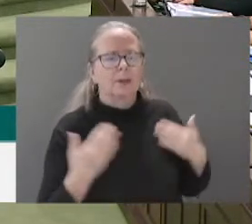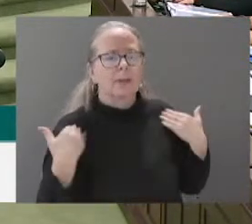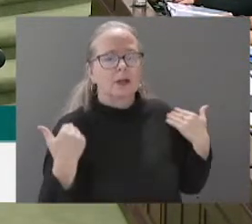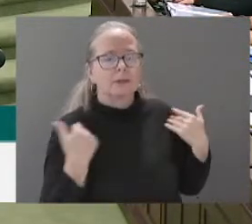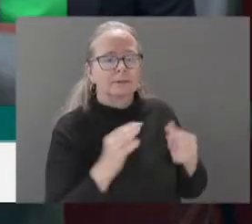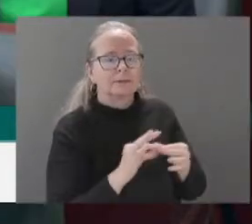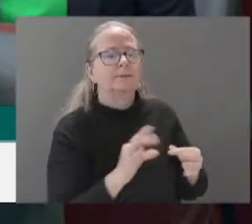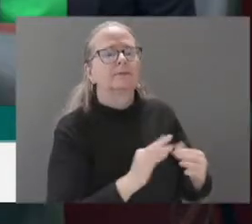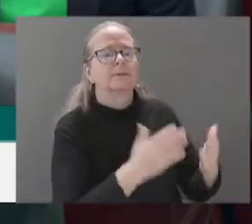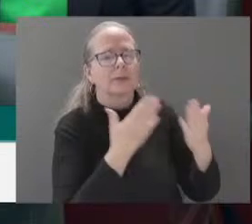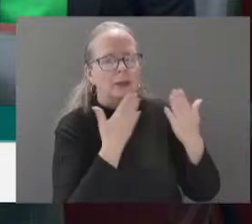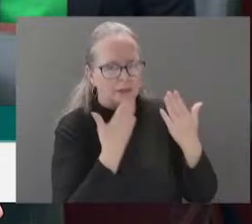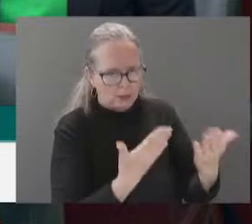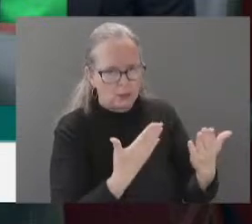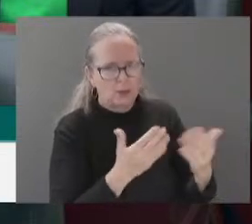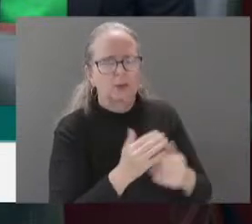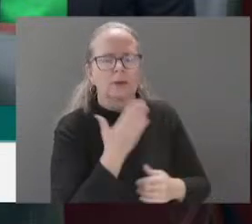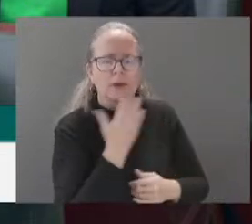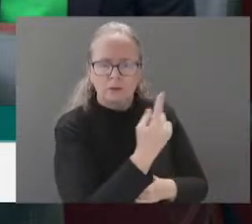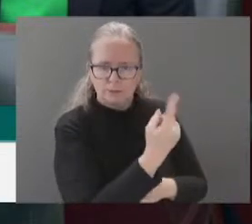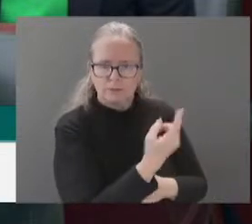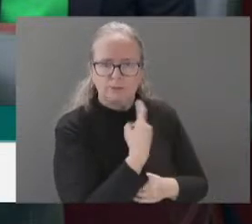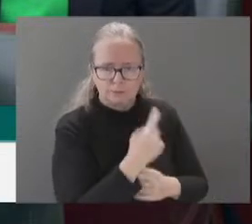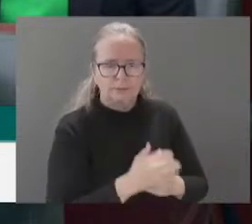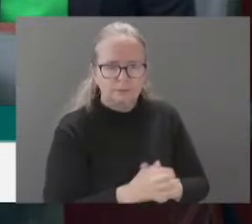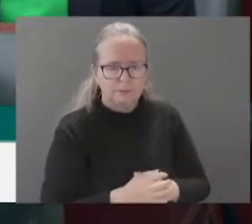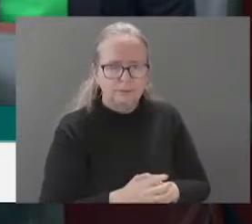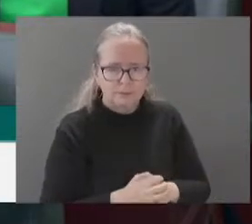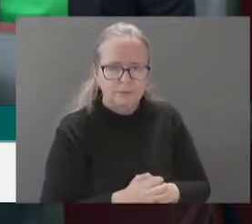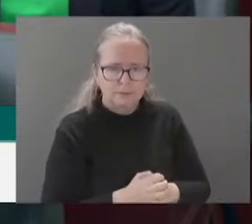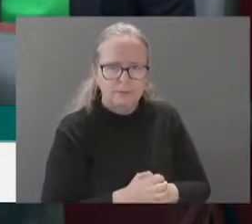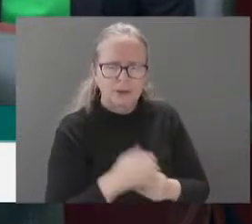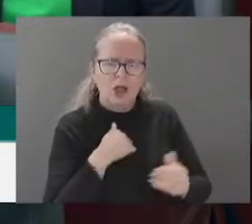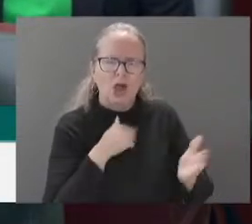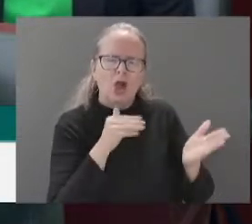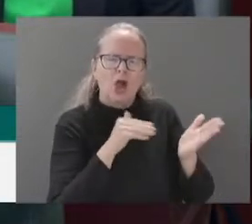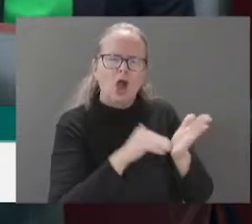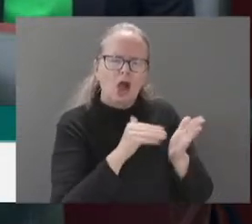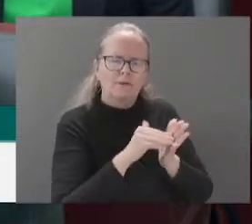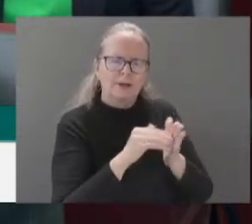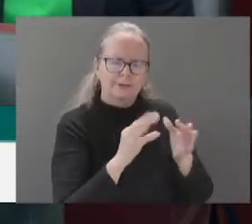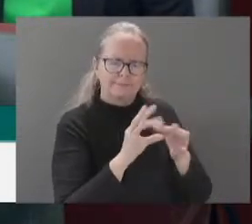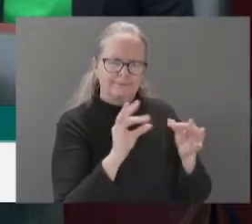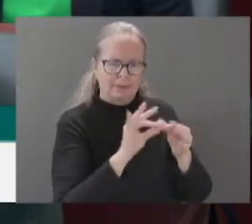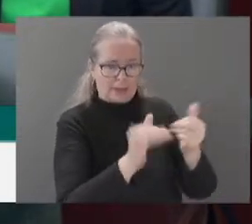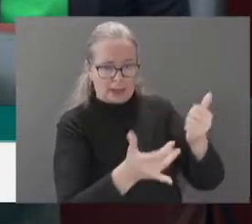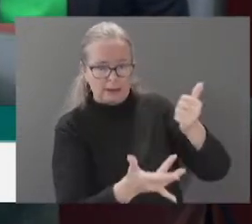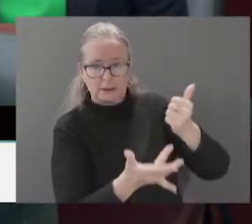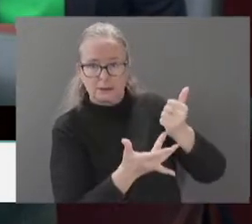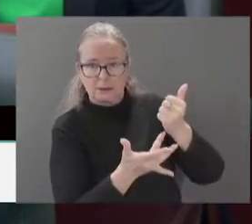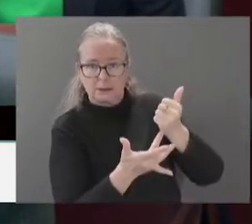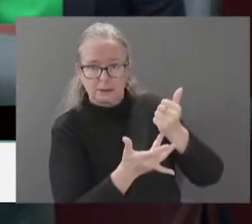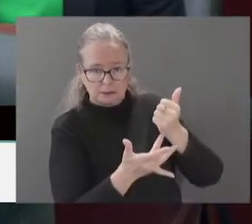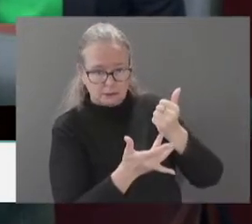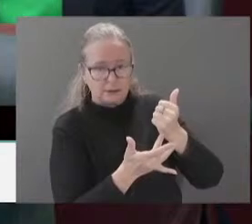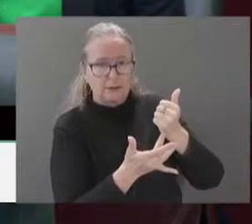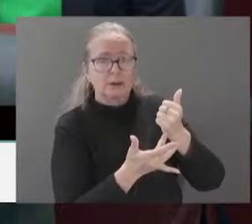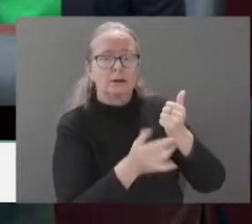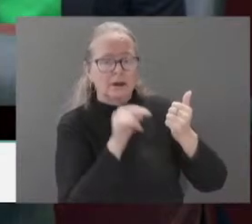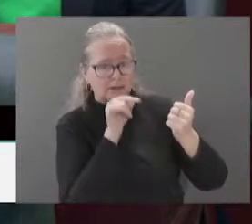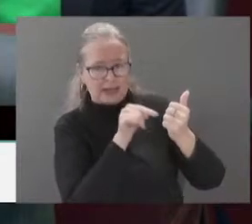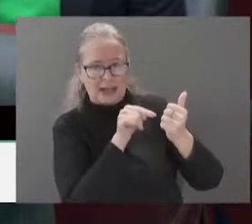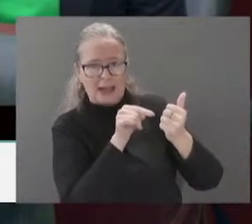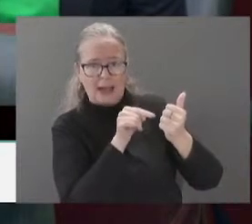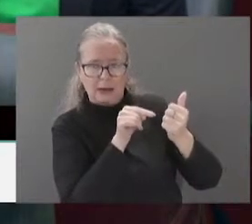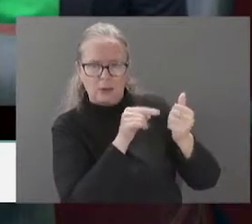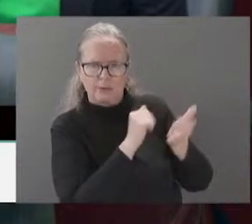question uh Mr Speaker I say it all the time but it Bears repeating technology is not just an industry it is the future of every industry and given the current